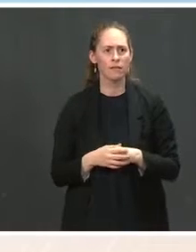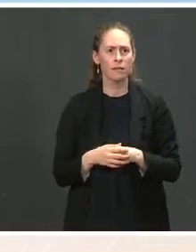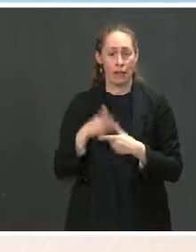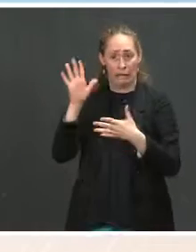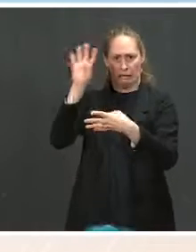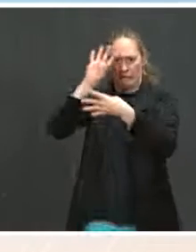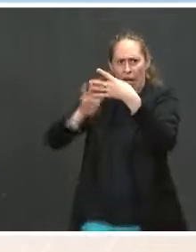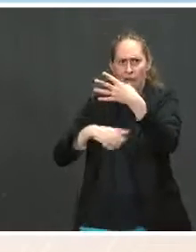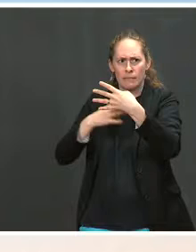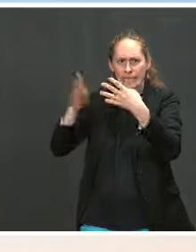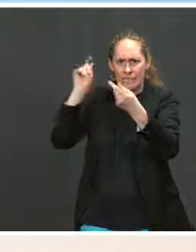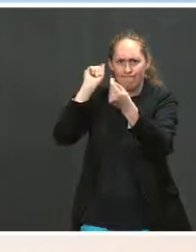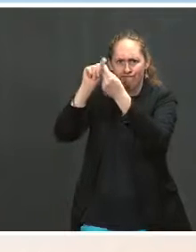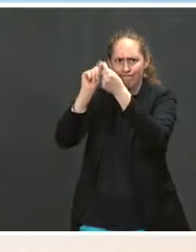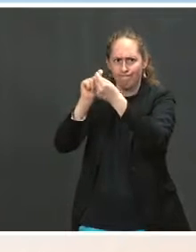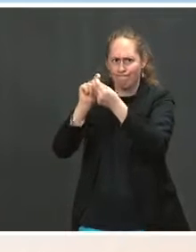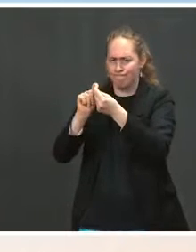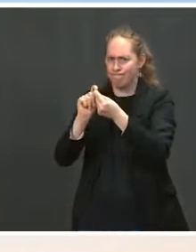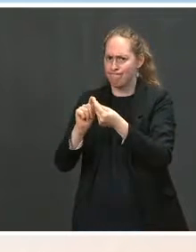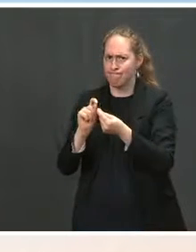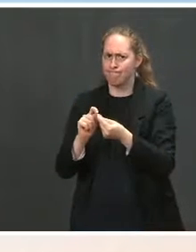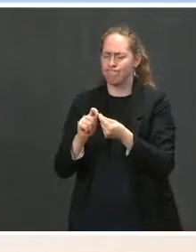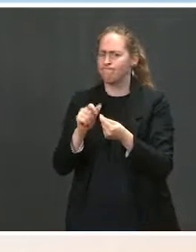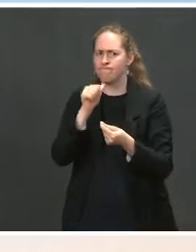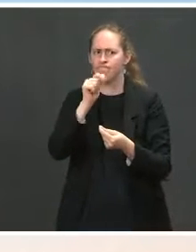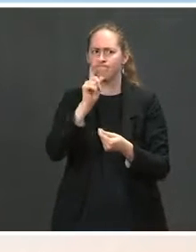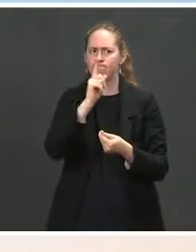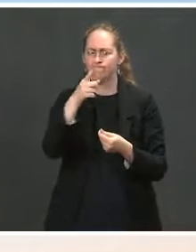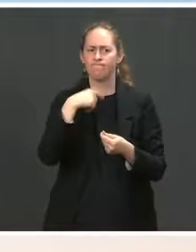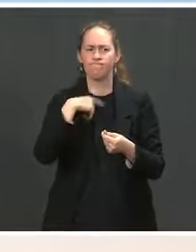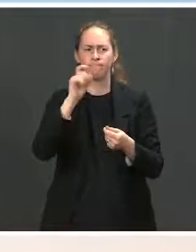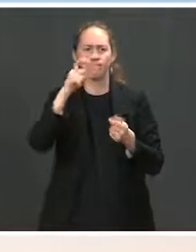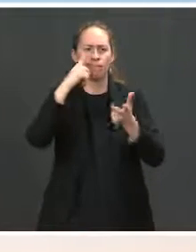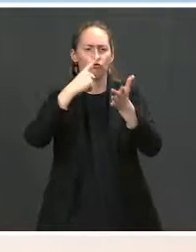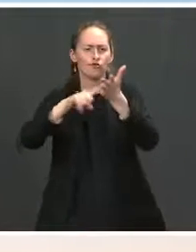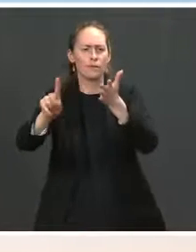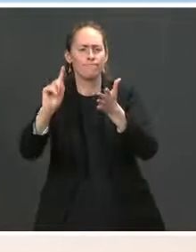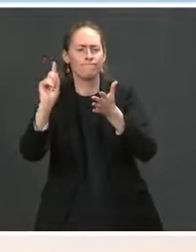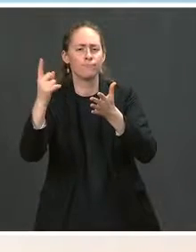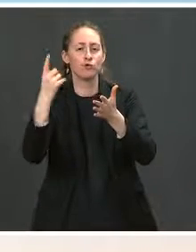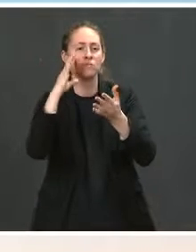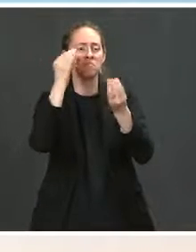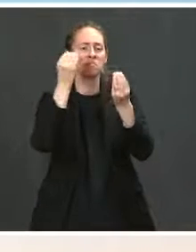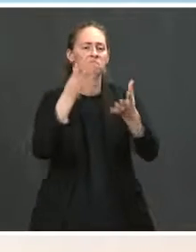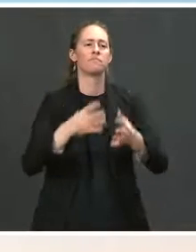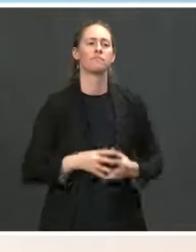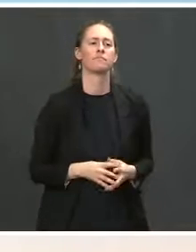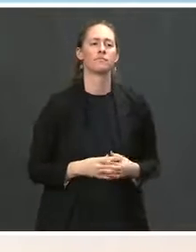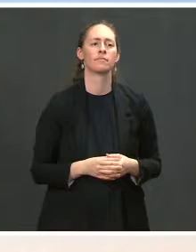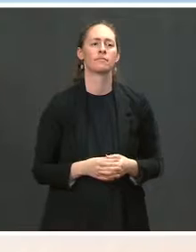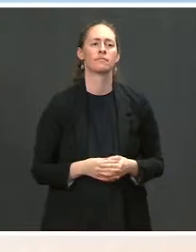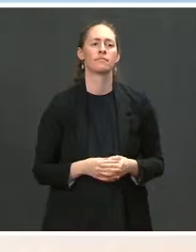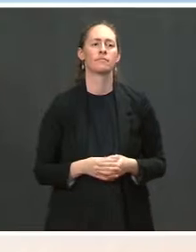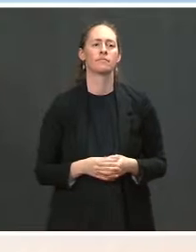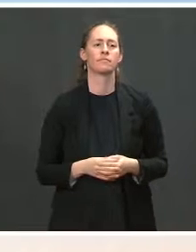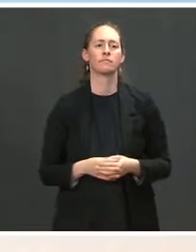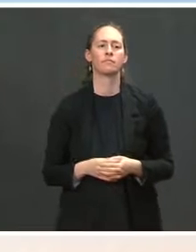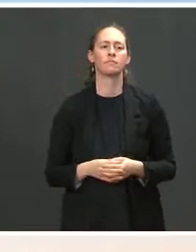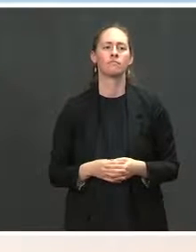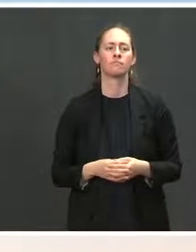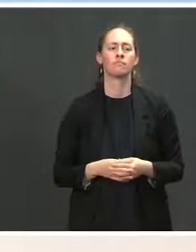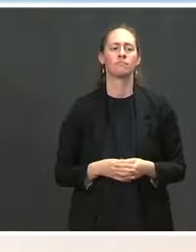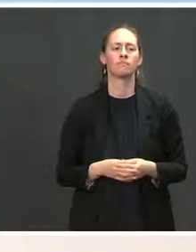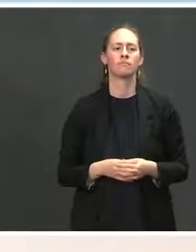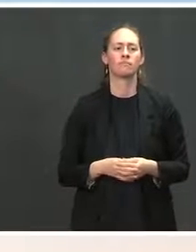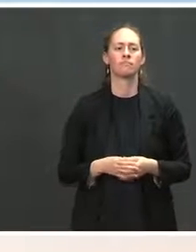quite yet, but I can see if they have any more details on the planning. And two of those three Northern Triangle countries actually do not have U.S. ambassadors